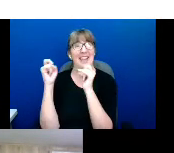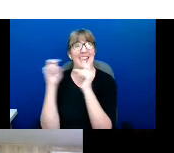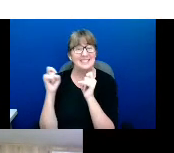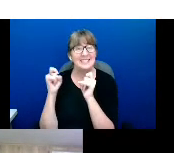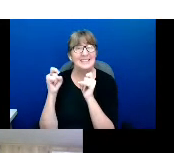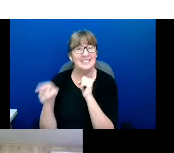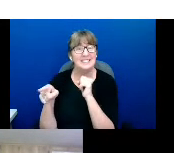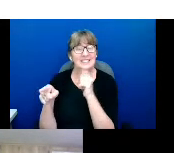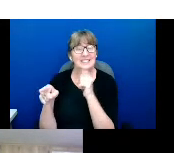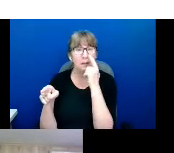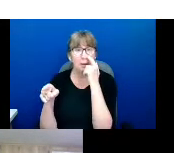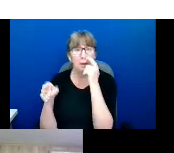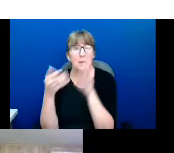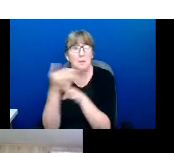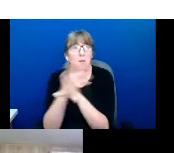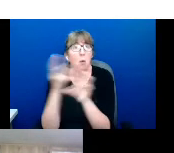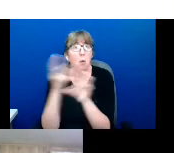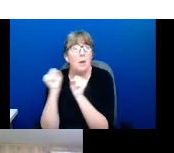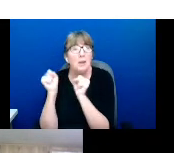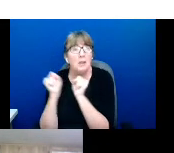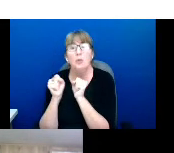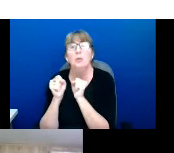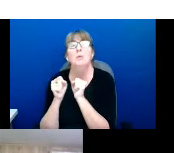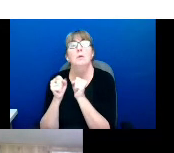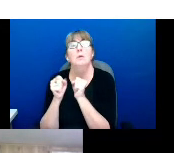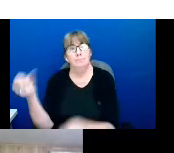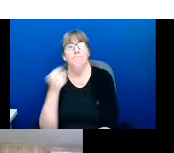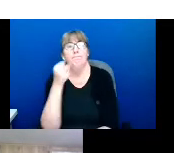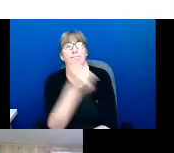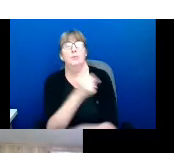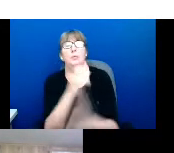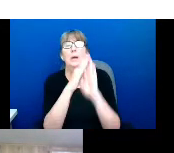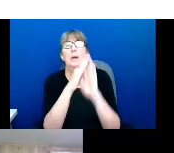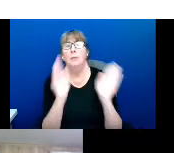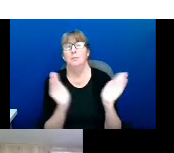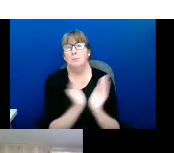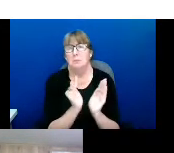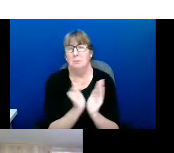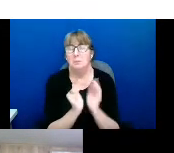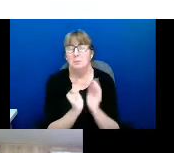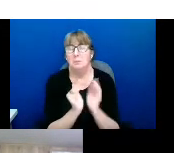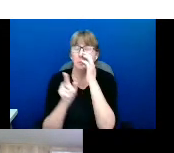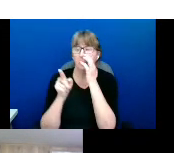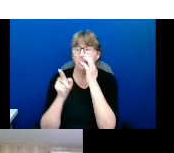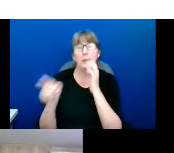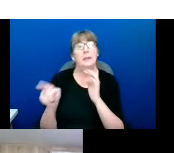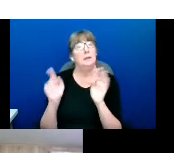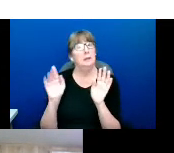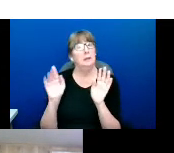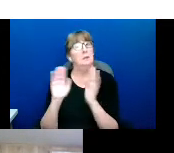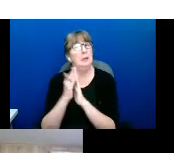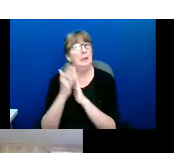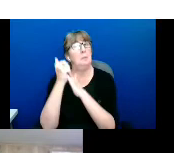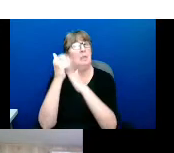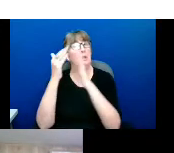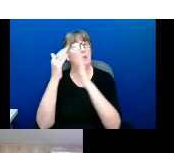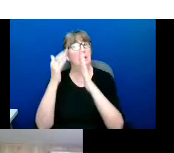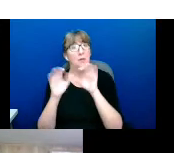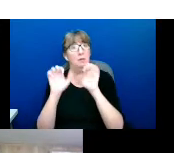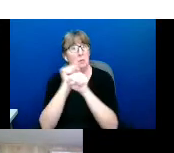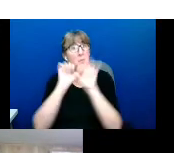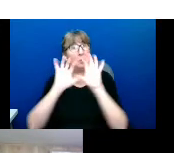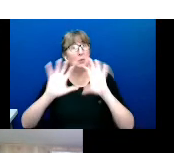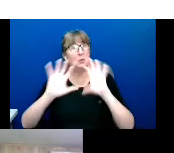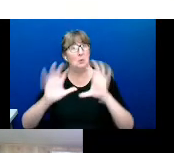Before winter and early winter, he got into a small home, but he naturally became the leader of that work crew. And he